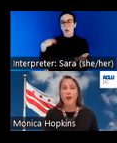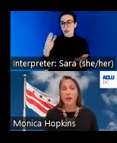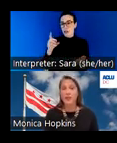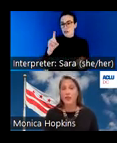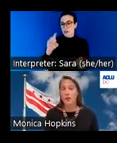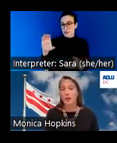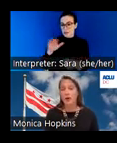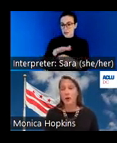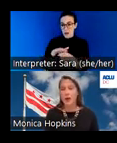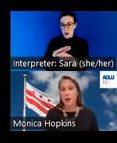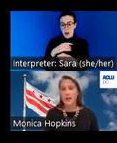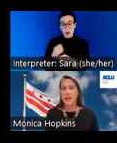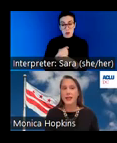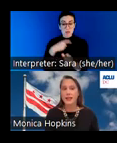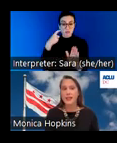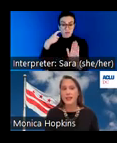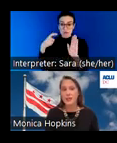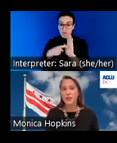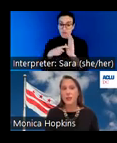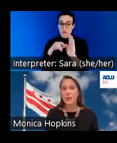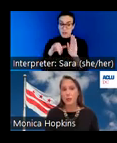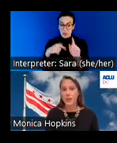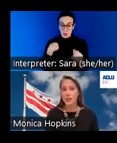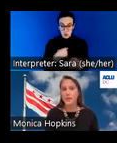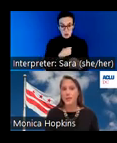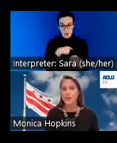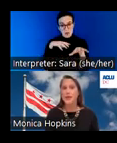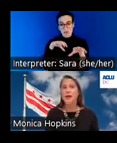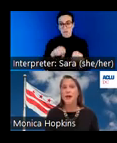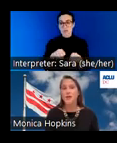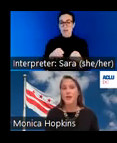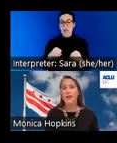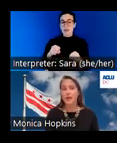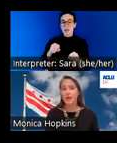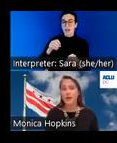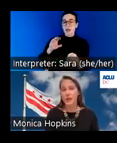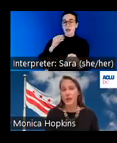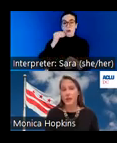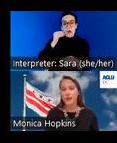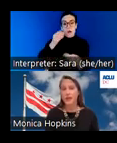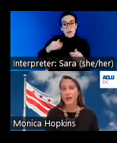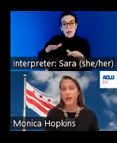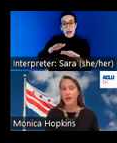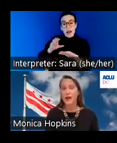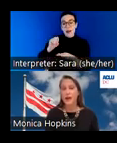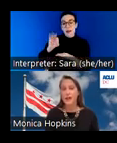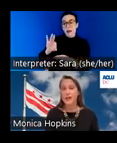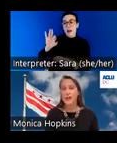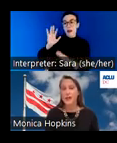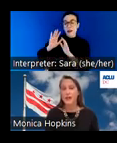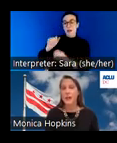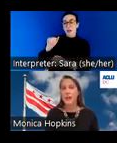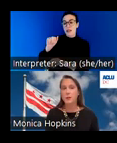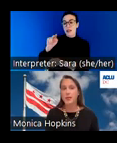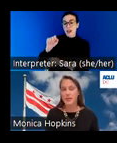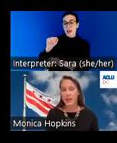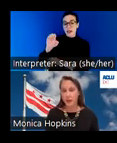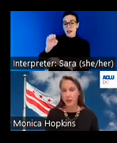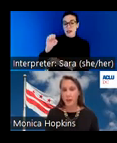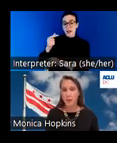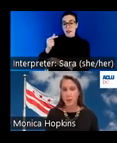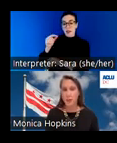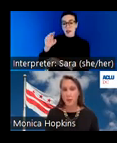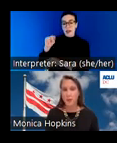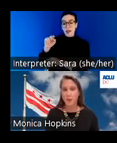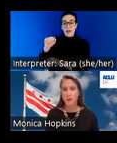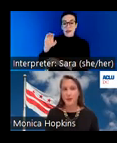We acknowledge that we are on the ancestral homelands of the Nacogdochesan, Anacostan, and